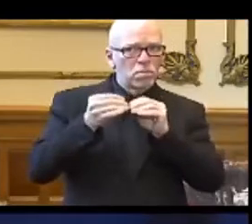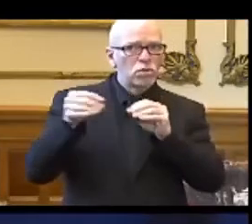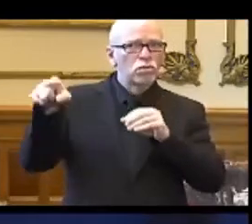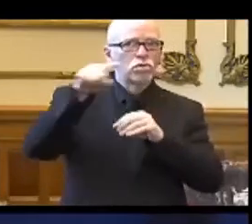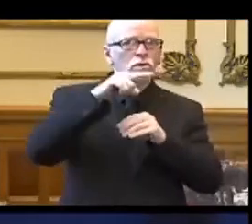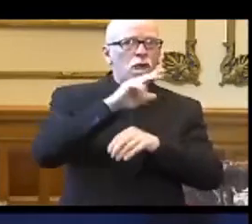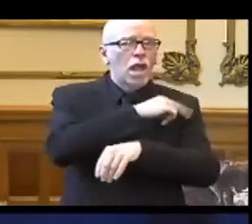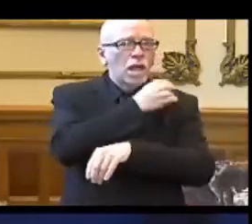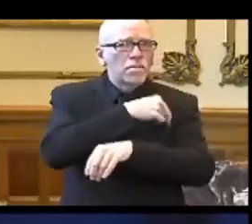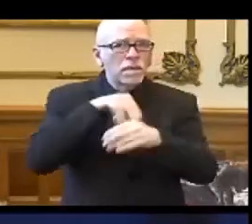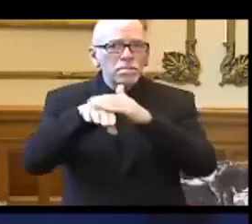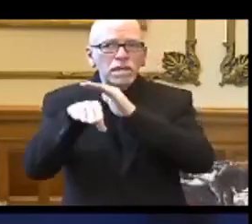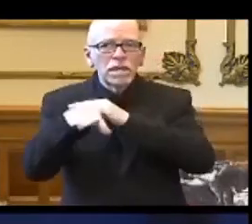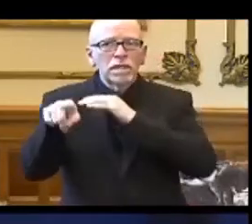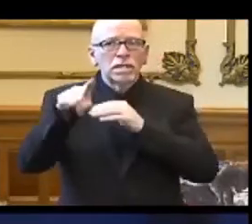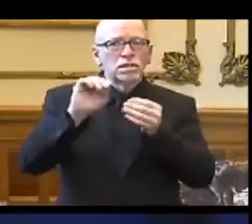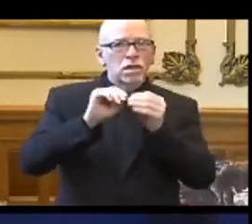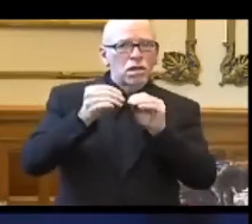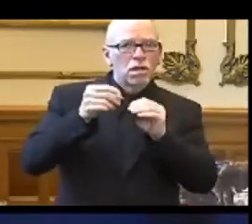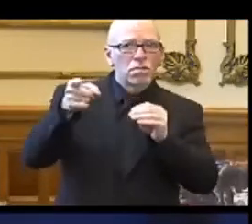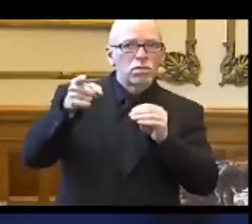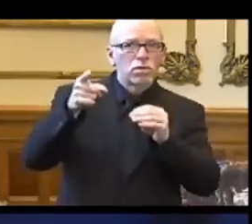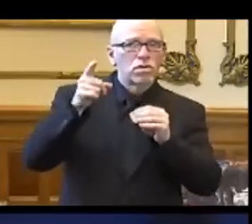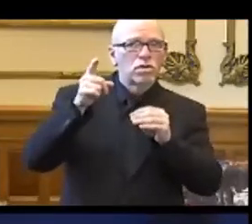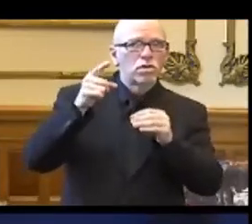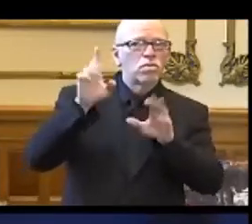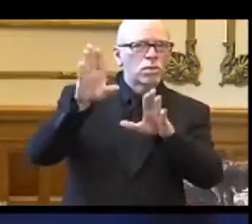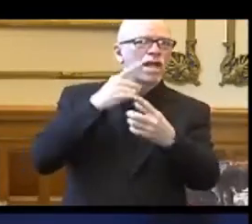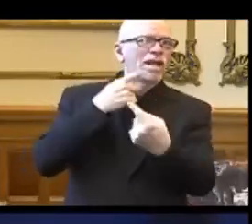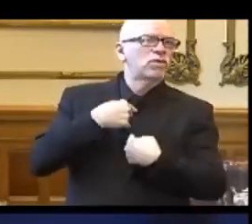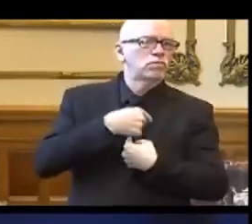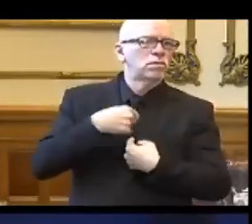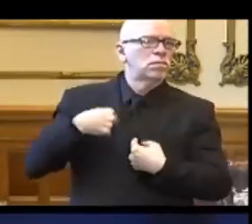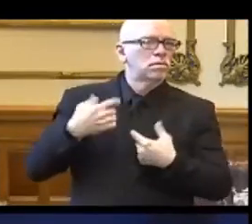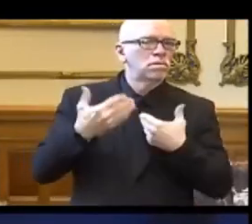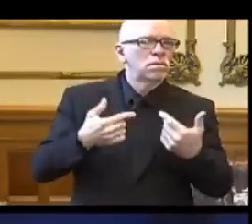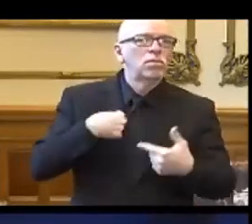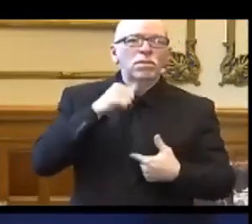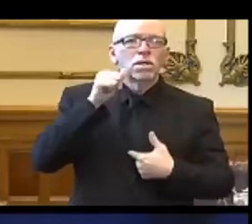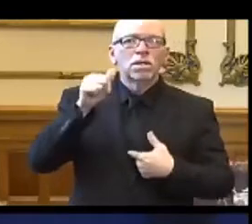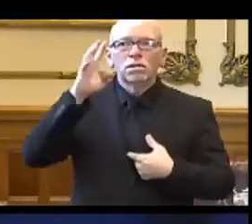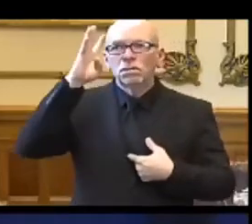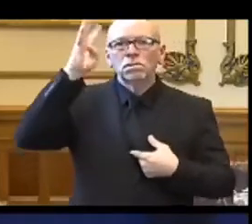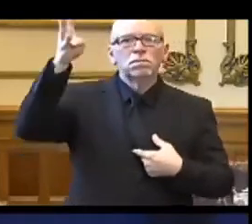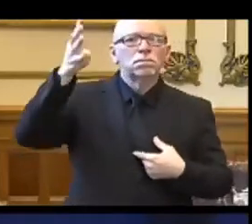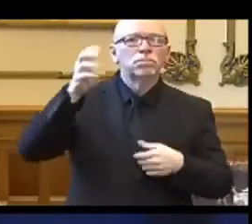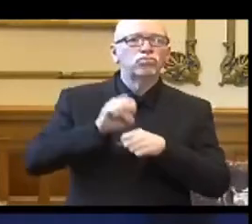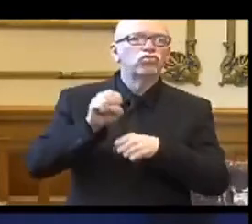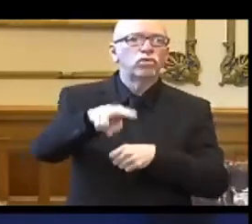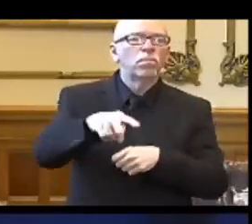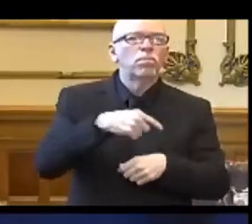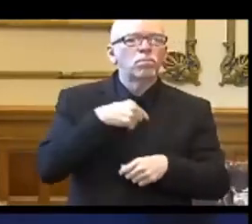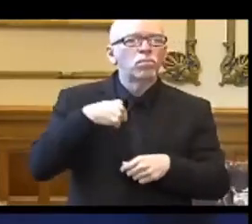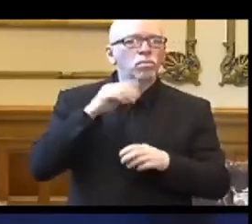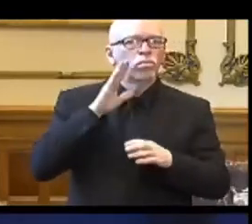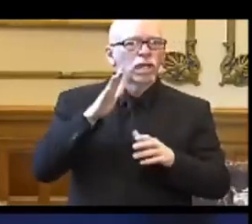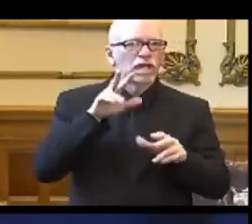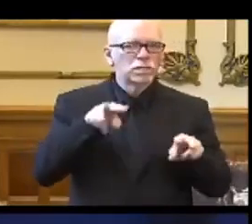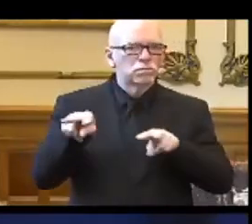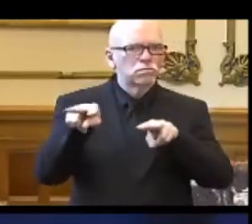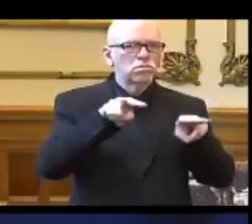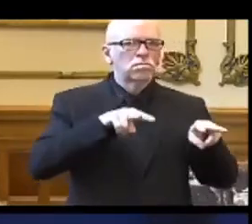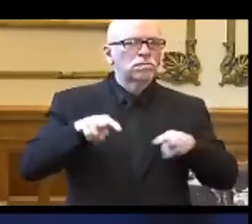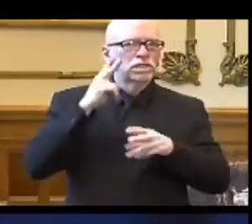the hospital admittance numbers drive our decisions. So we're not just pulling anything out of the air. We're actually looking at what's